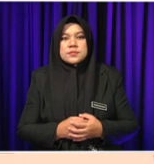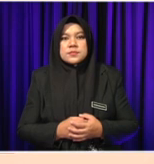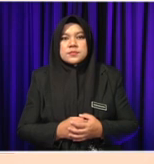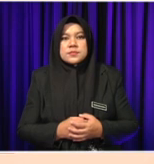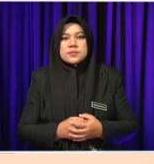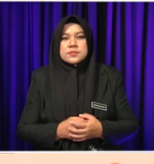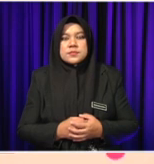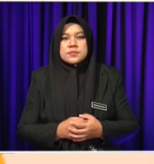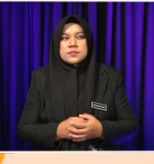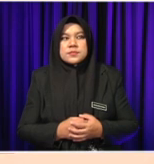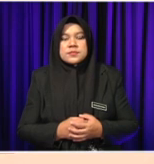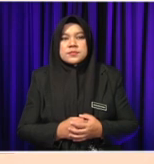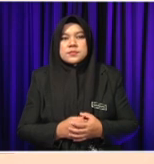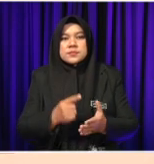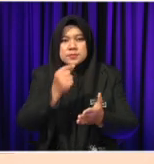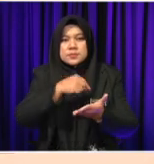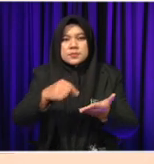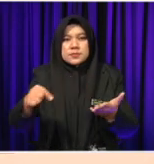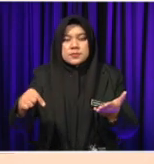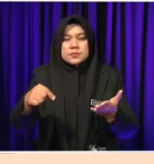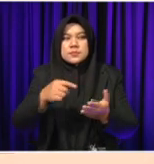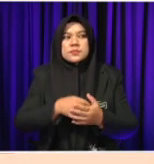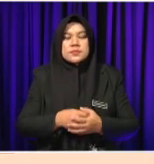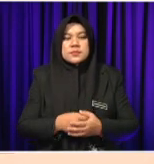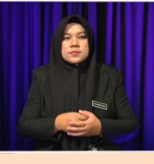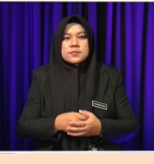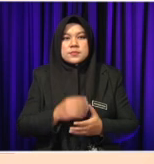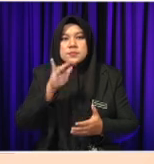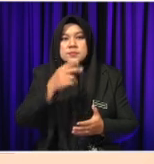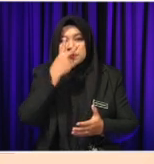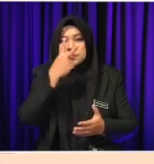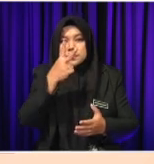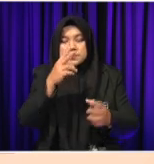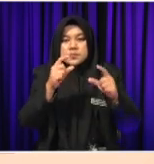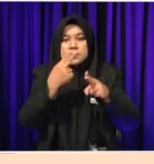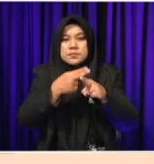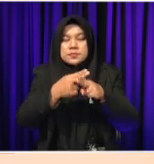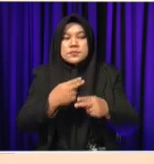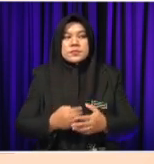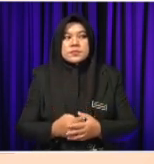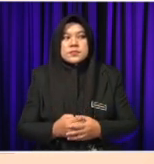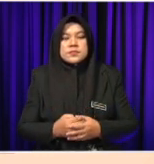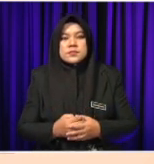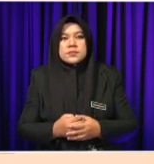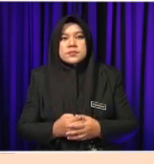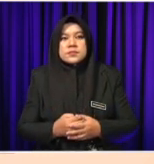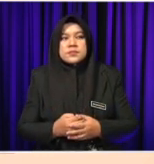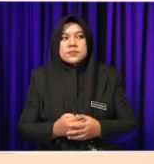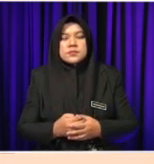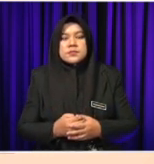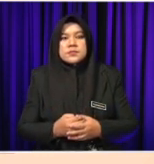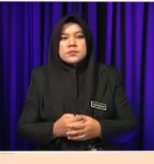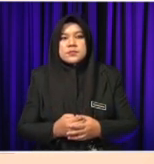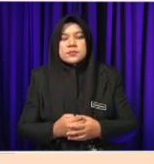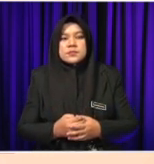Exactly. Spot on. The writer of the poem was actually the one that you saw on the screen just now. Good job, Hafiz. Now, the second question.